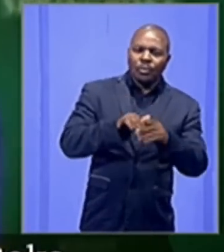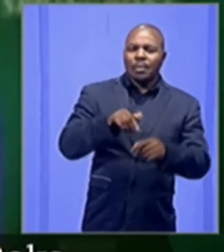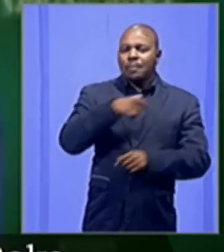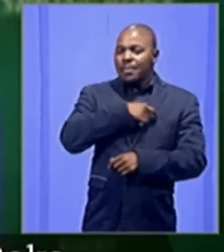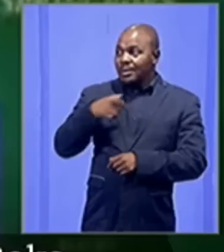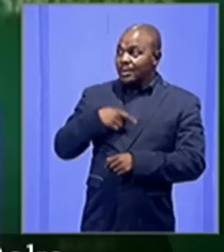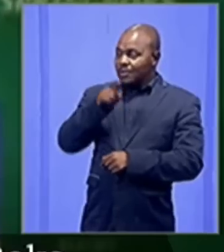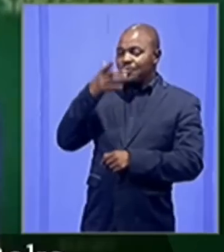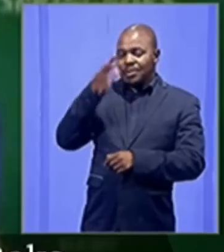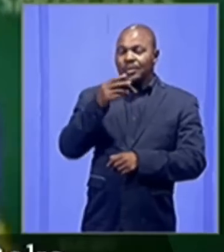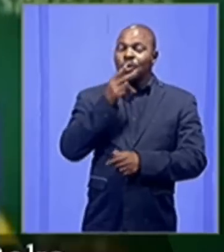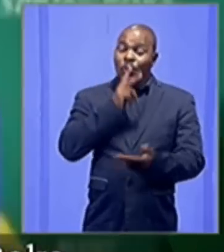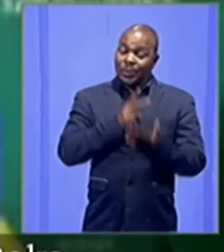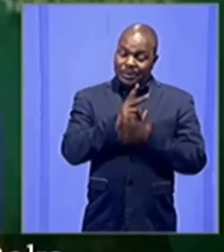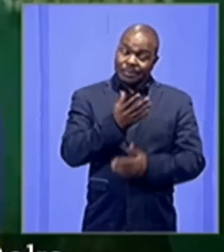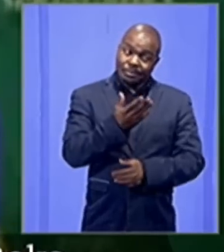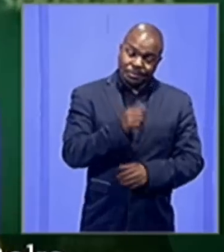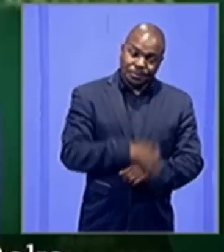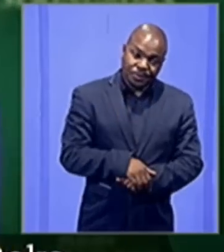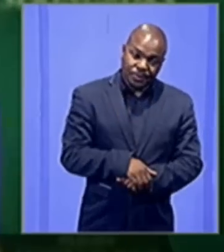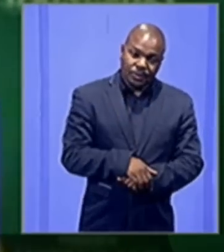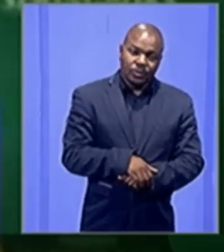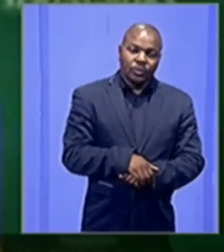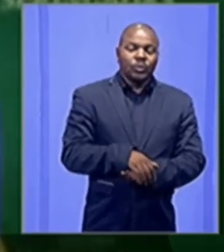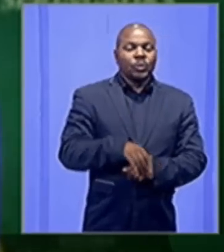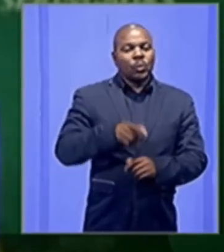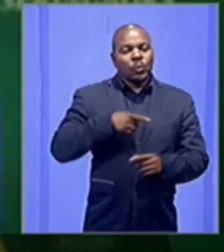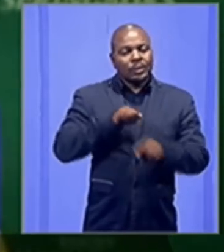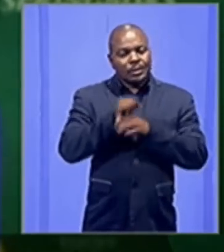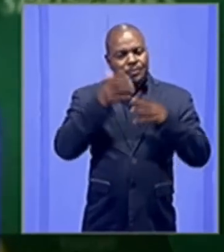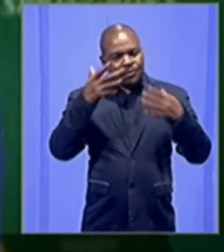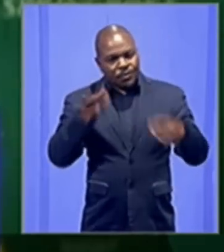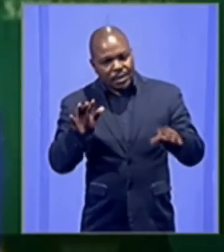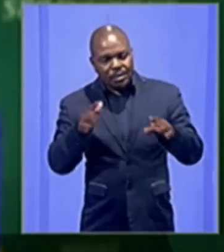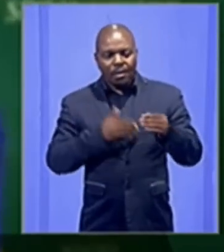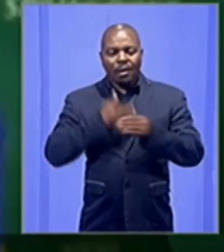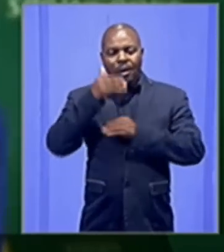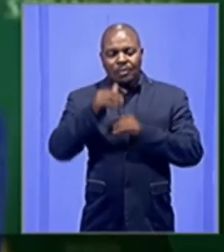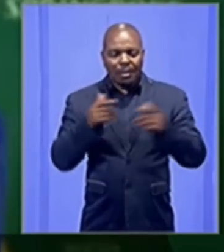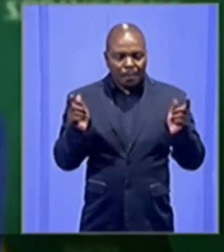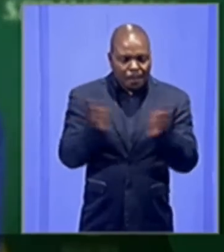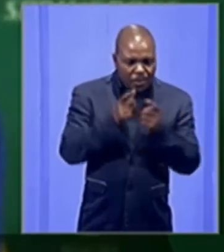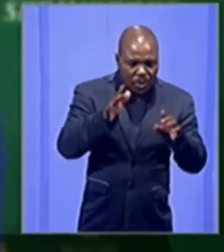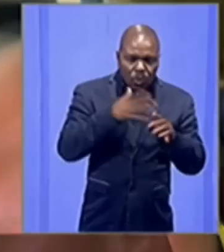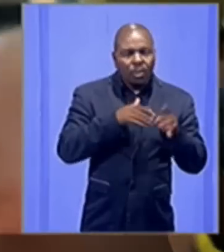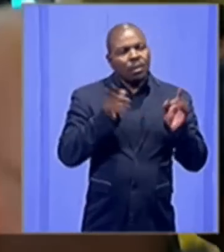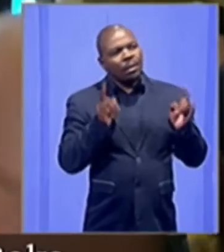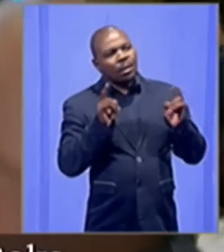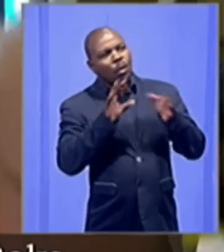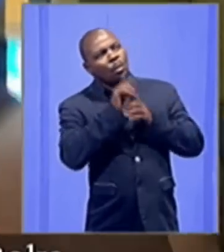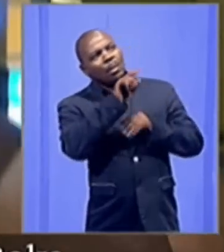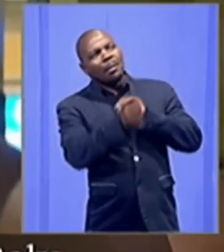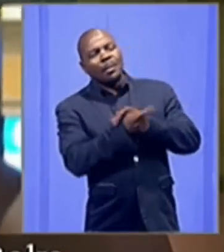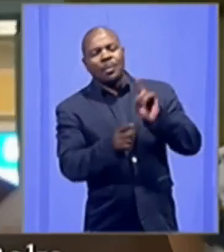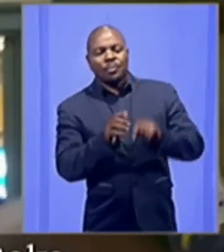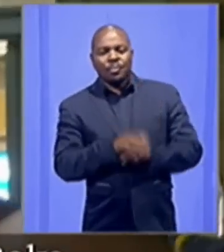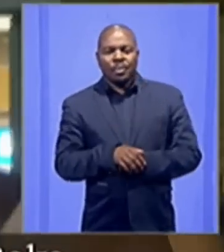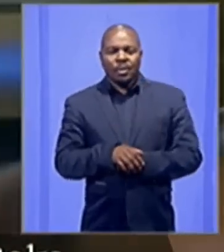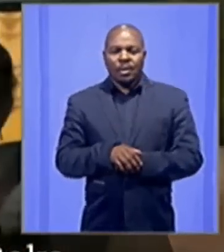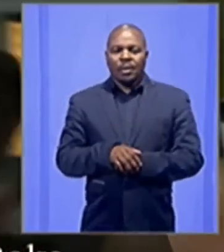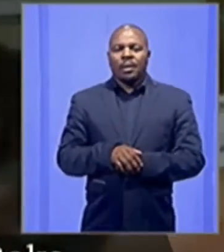said, honestly, after trainings we would see, or after games we would see what's happening back at home. Ge le moraloki